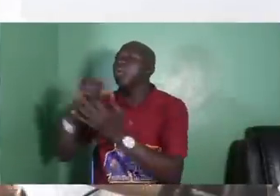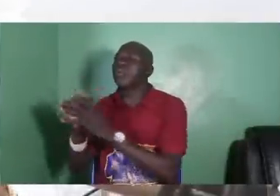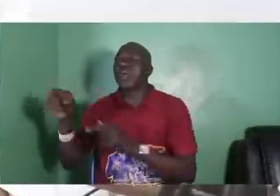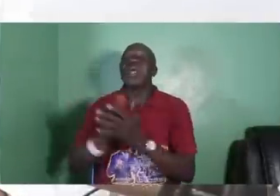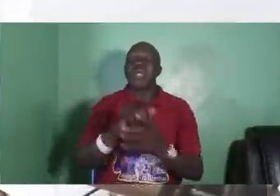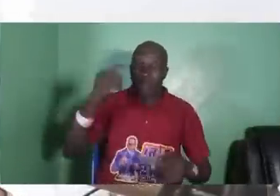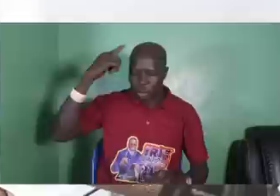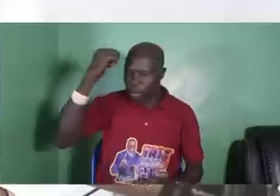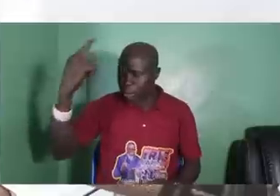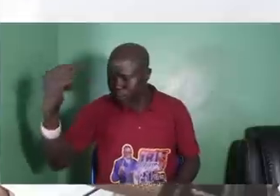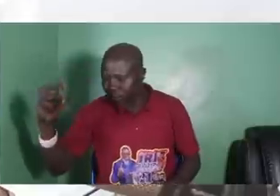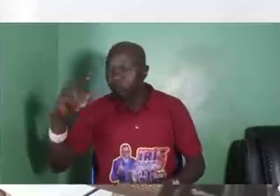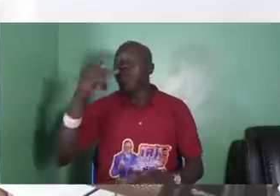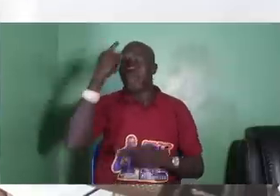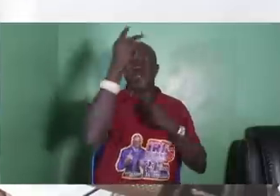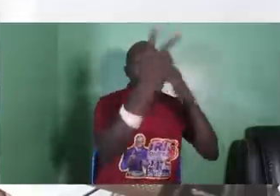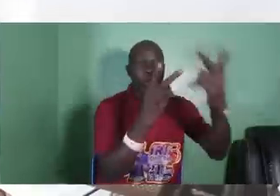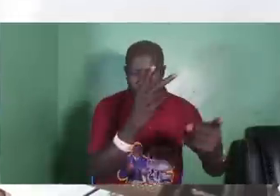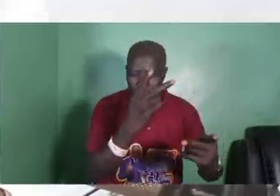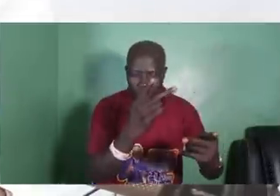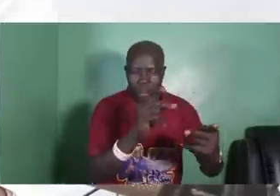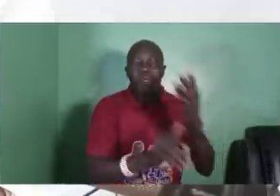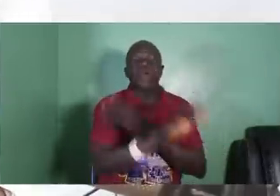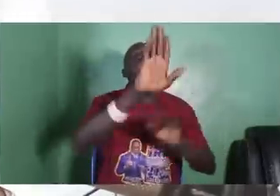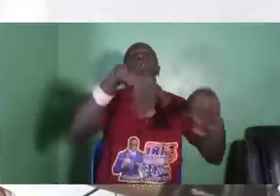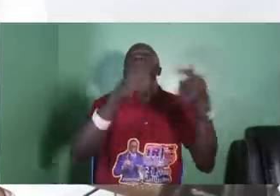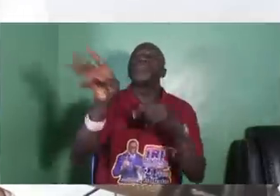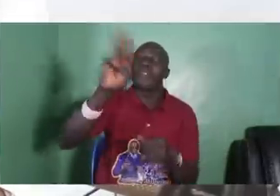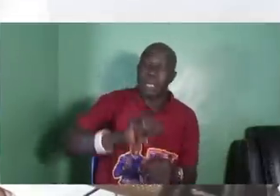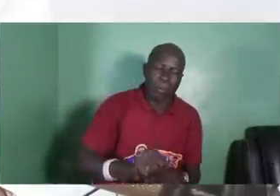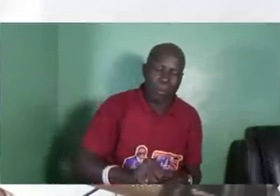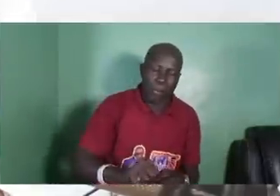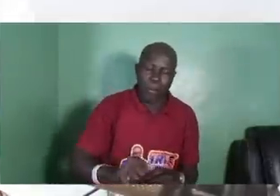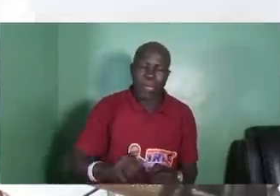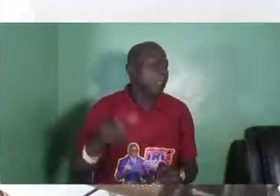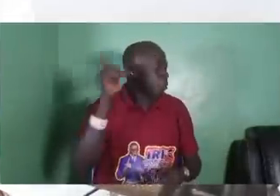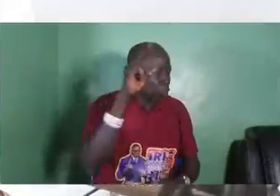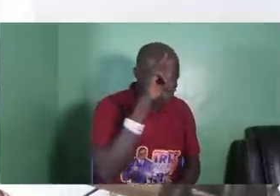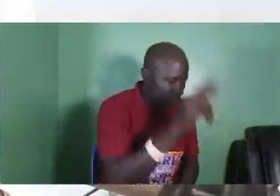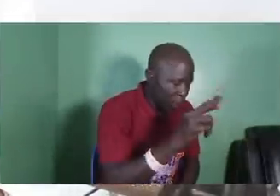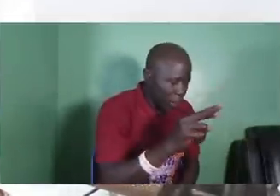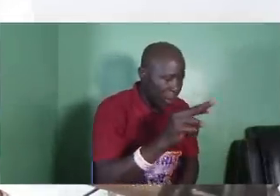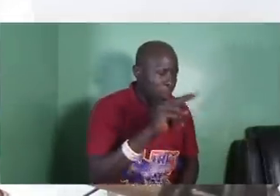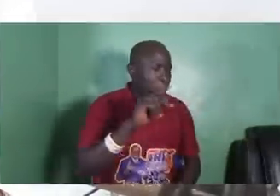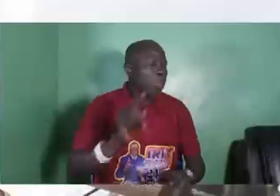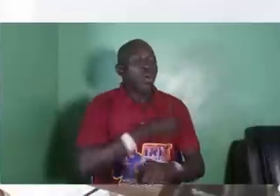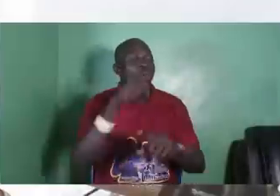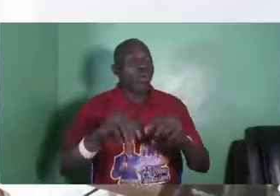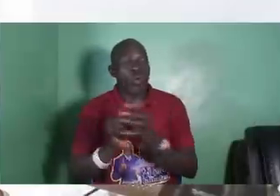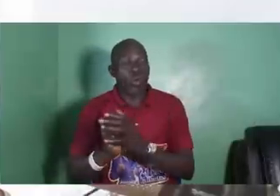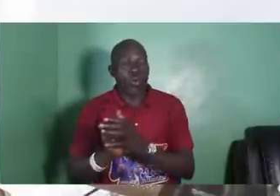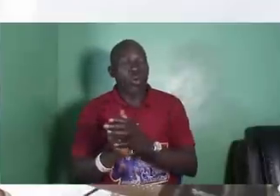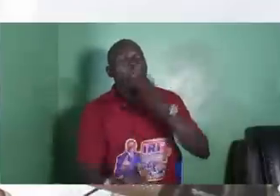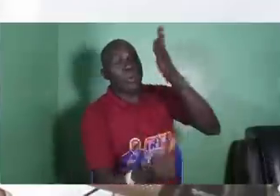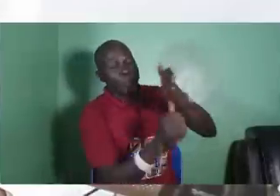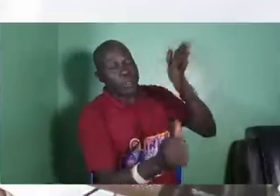tell. Ala dream Ira. Vision Olorun lo fi fun eni. He's God that given to men. E ma gbo mi sir. Listen sir. Nigba ta won egbon Moses so don